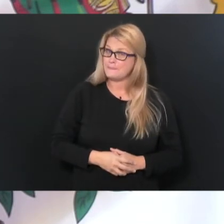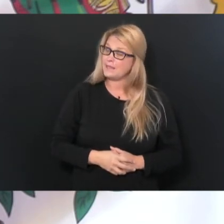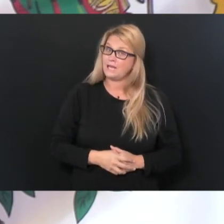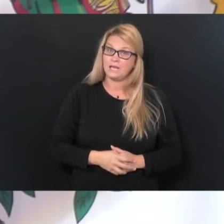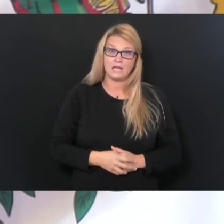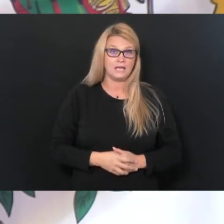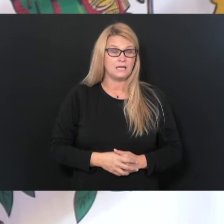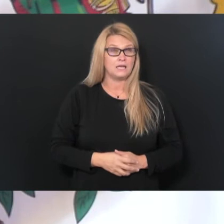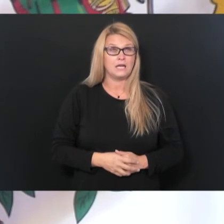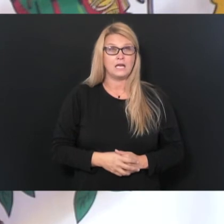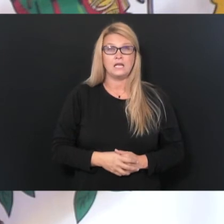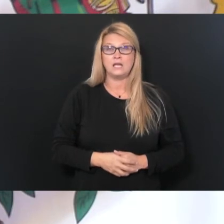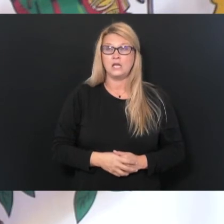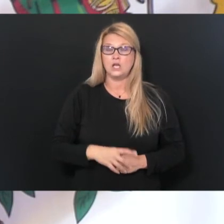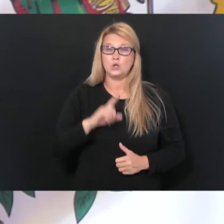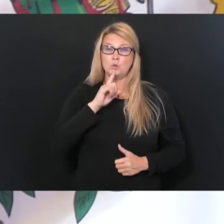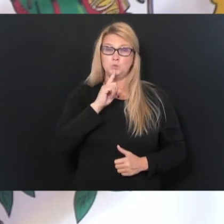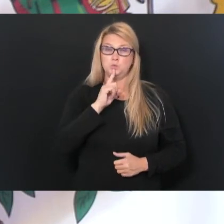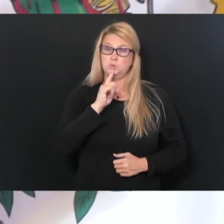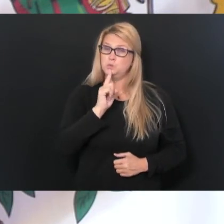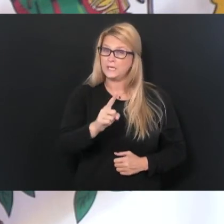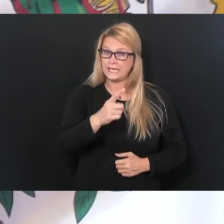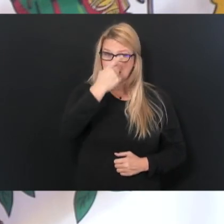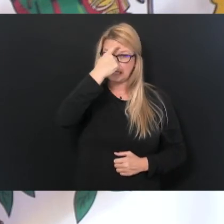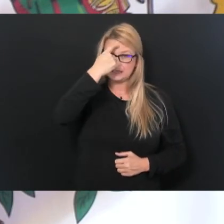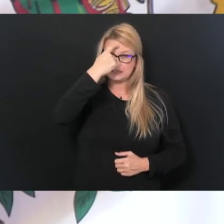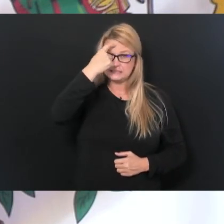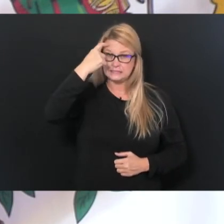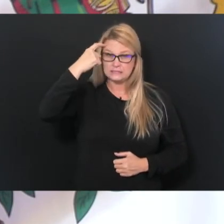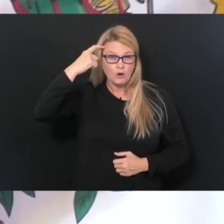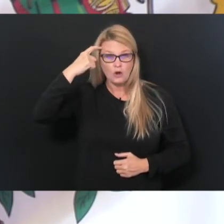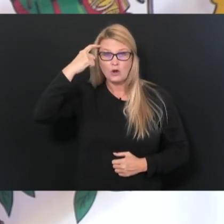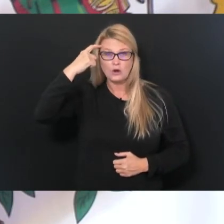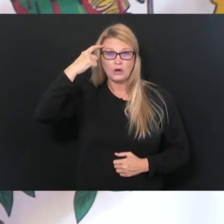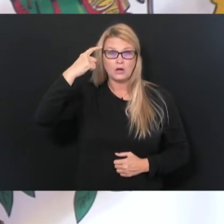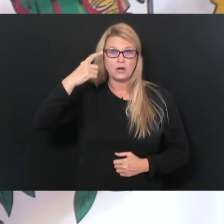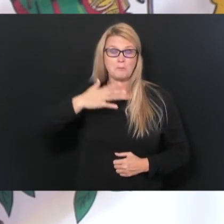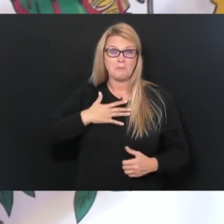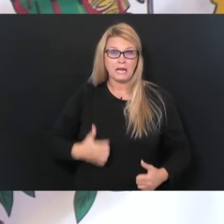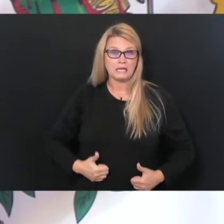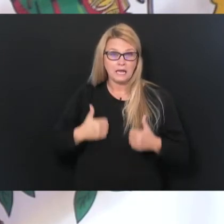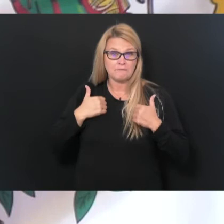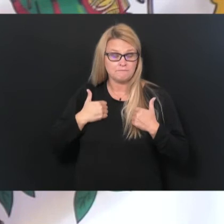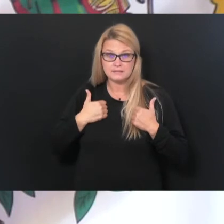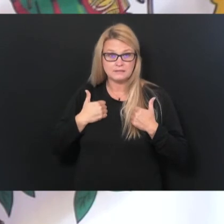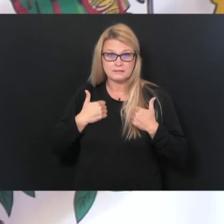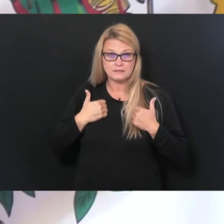It stained and it has absolutely scarred us forever.